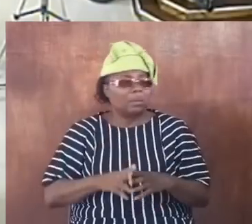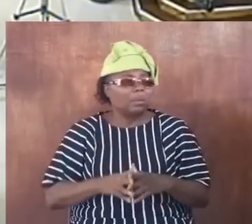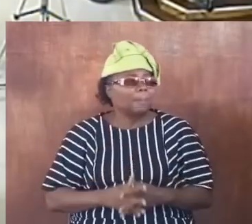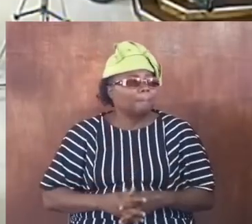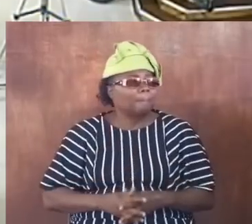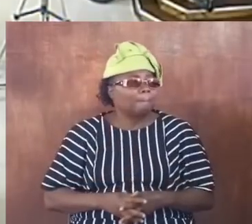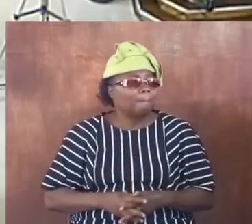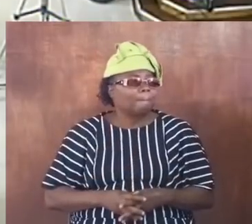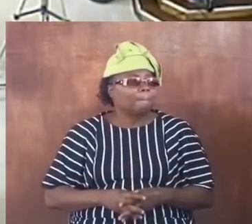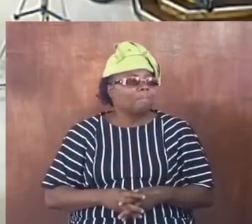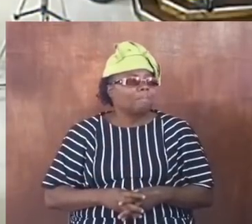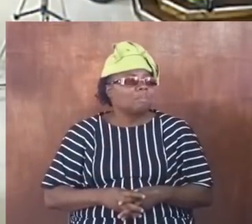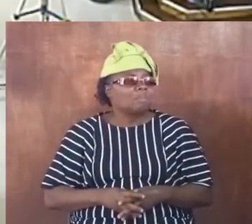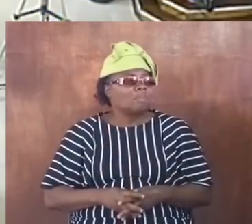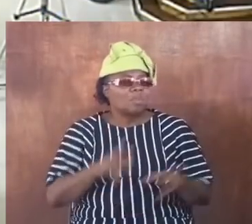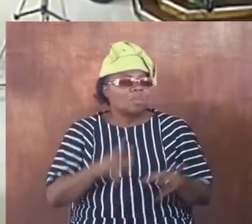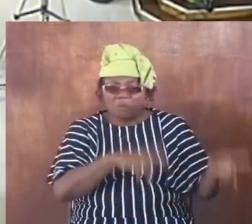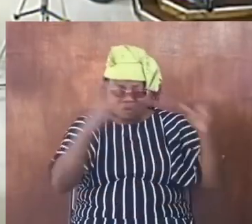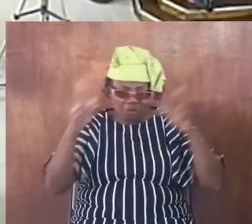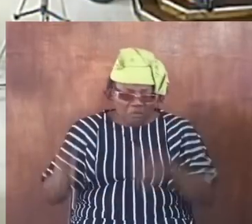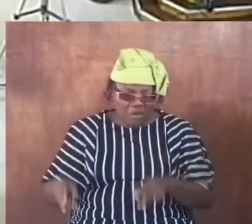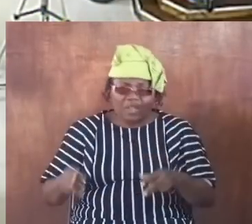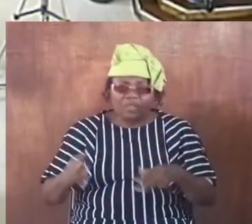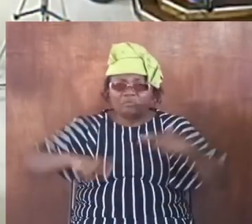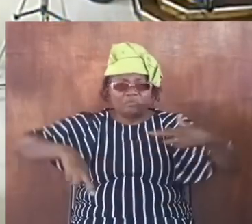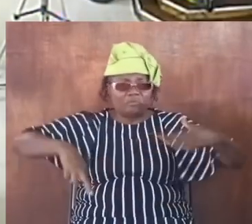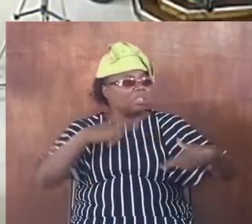That when you are in right relationship with him,